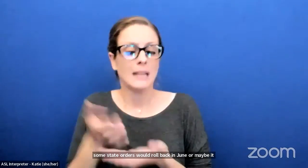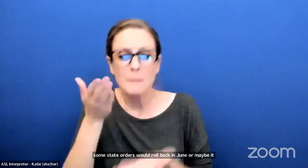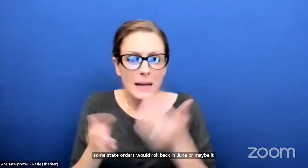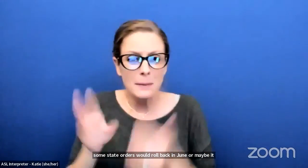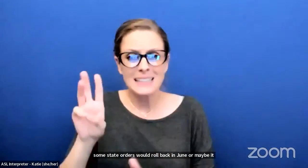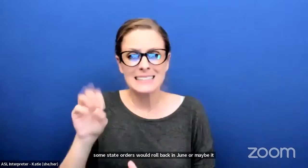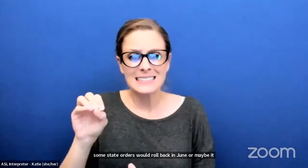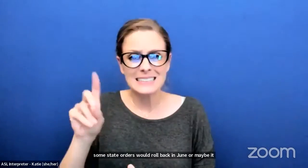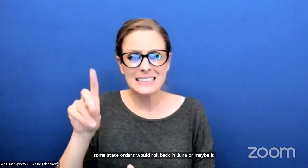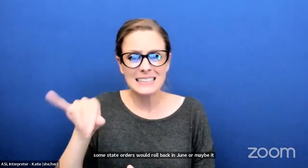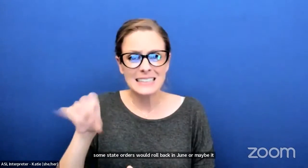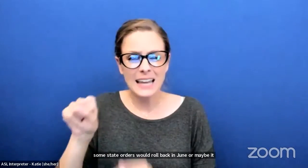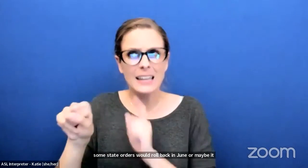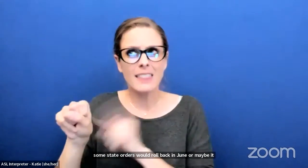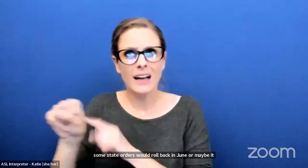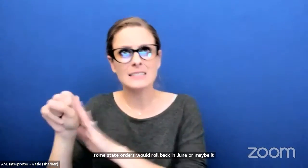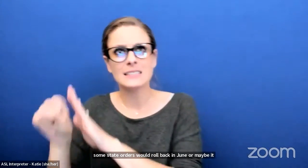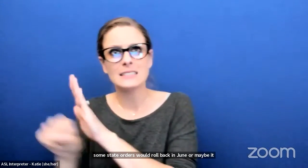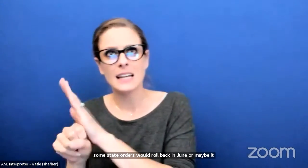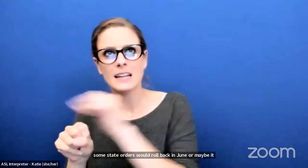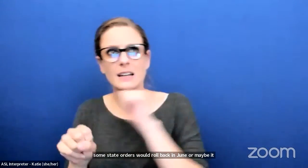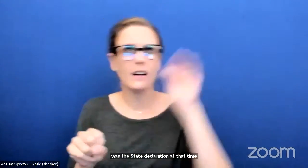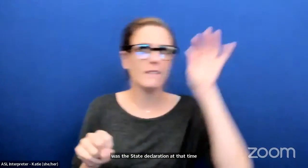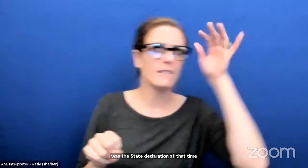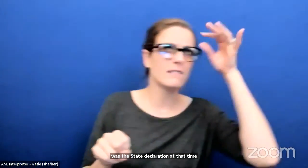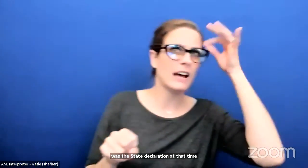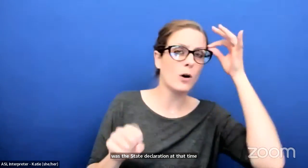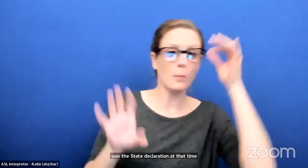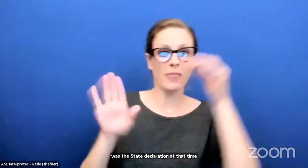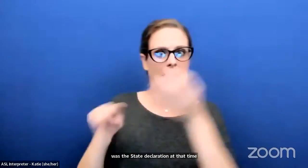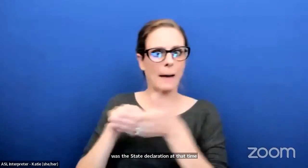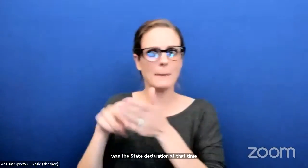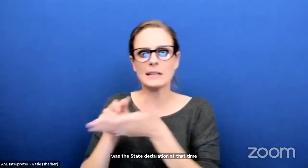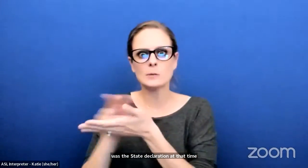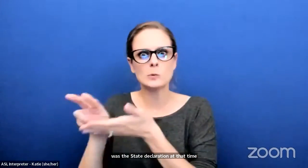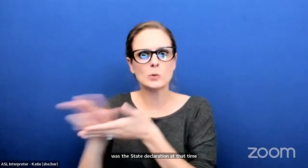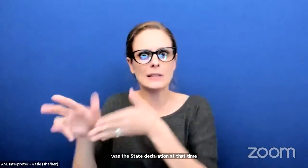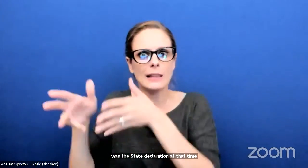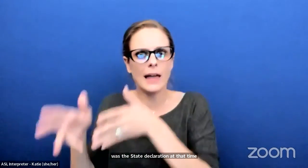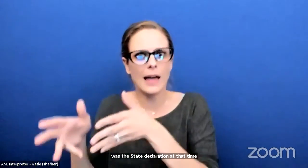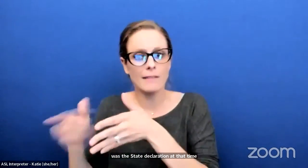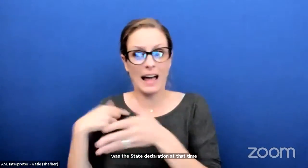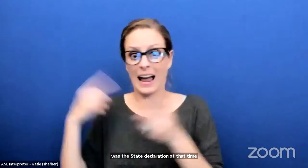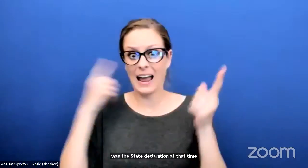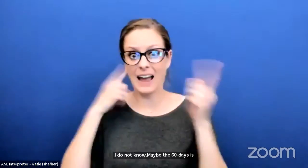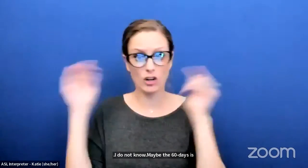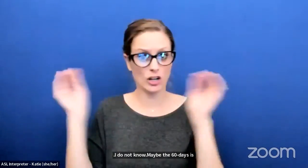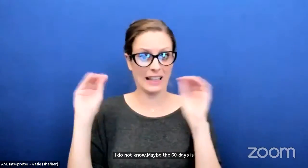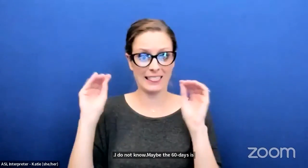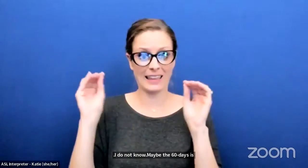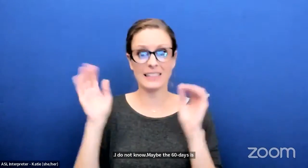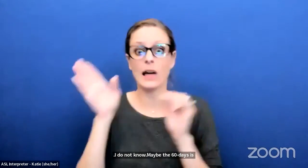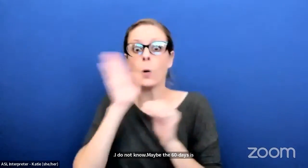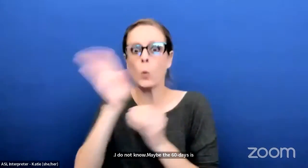state thing, but it's a few weeks away, and I have not heard anything to suggest that it was imminent. And,